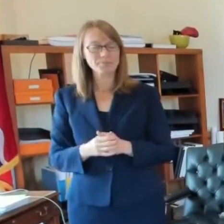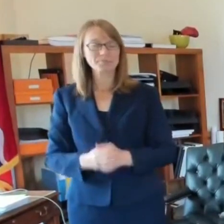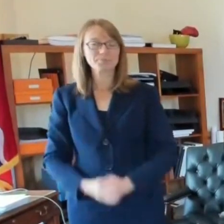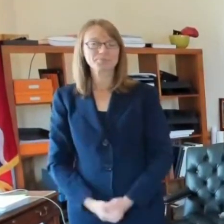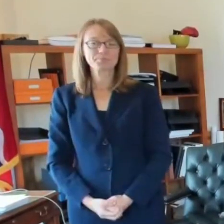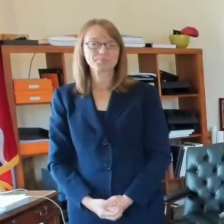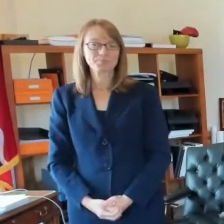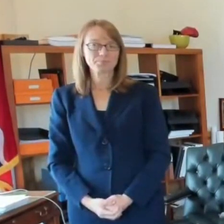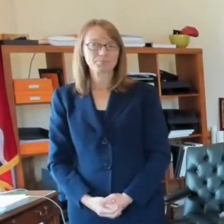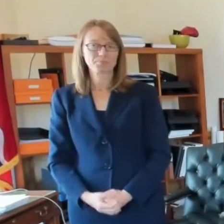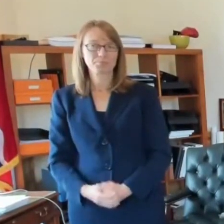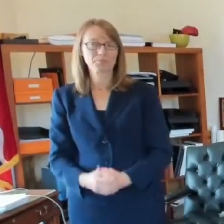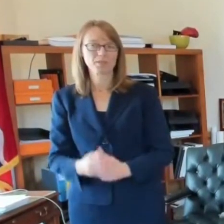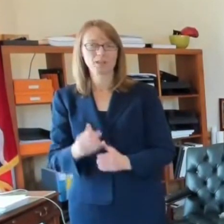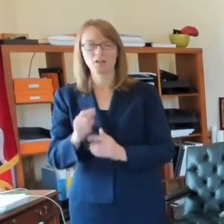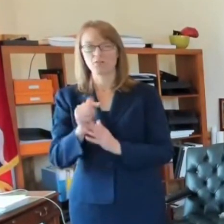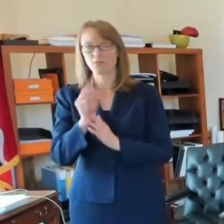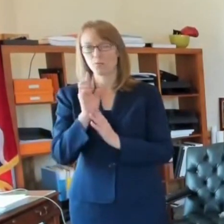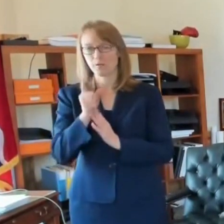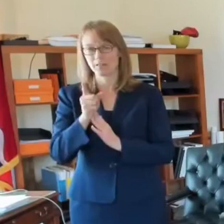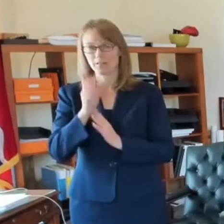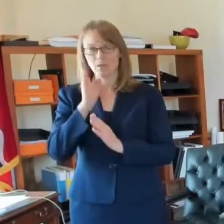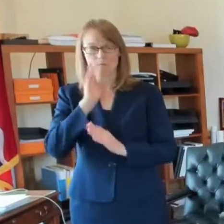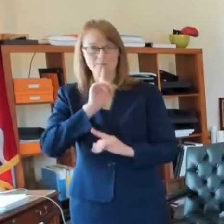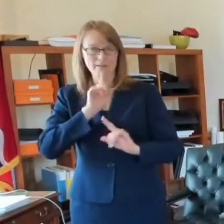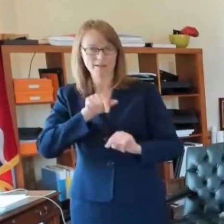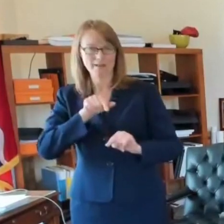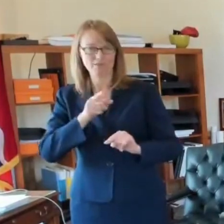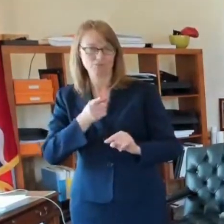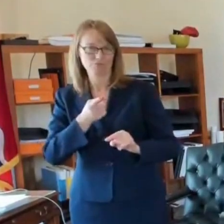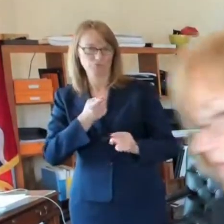We'll take your COVID questions here in a second.